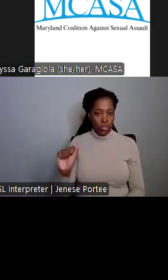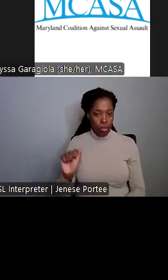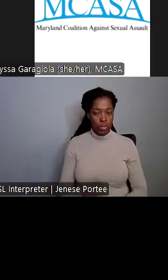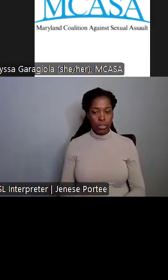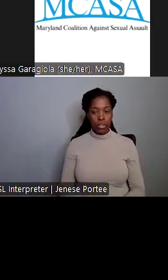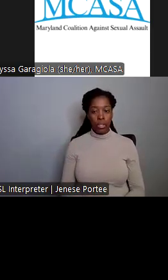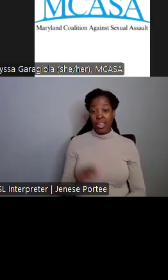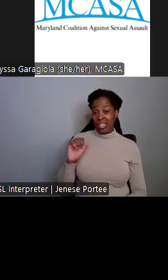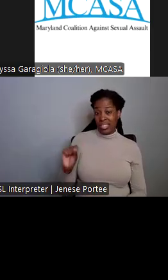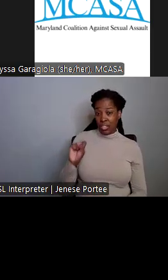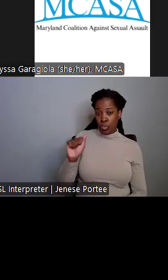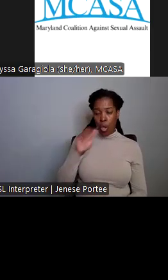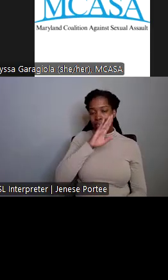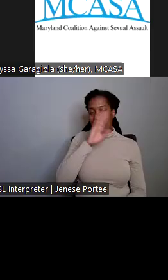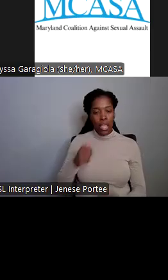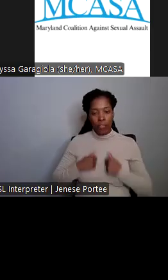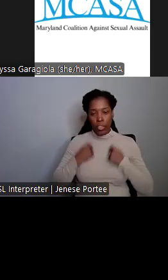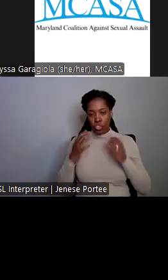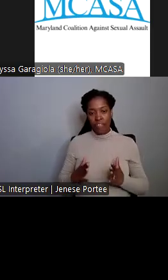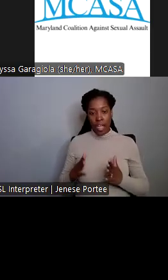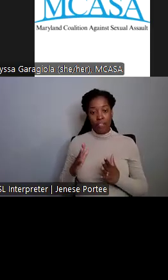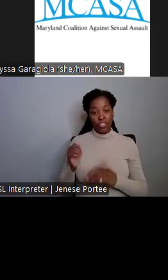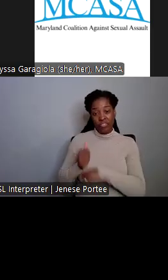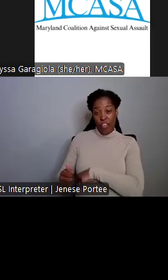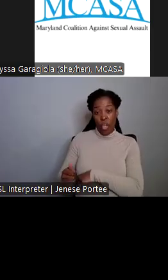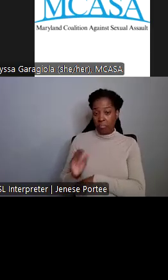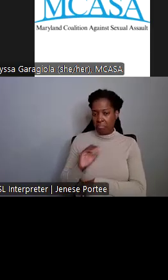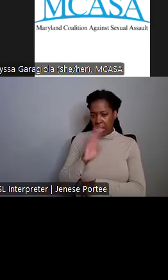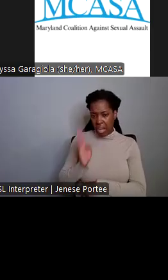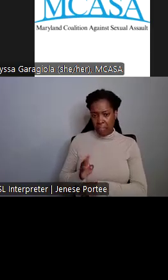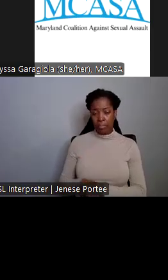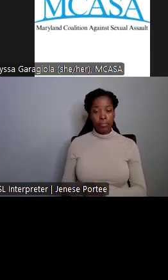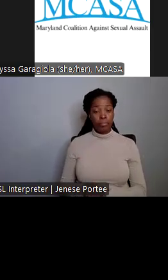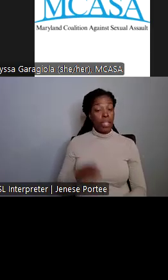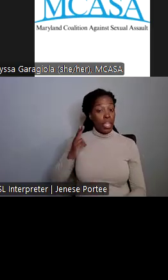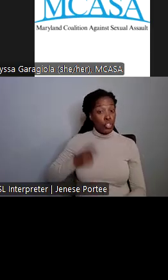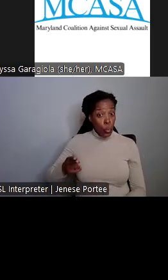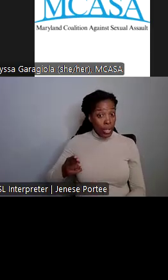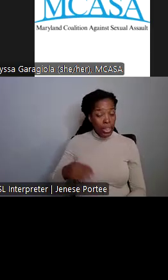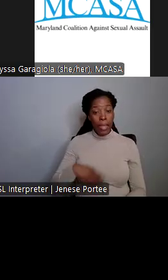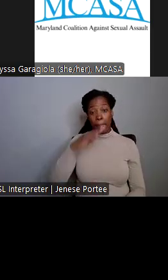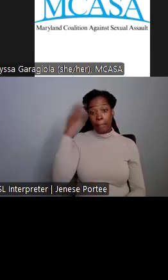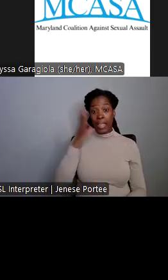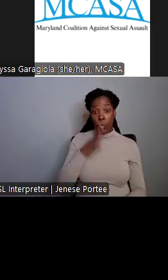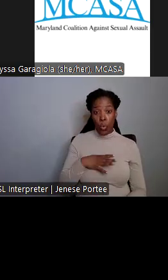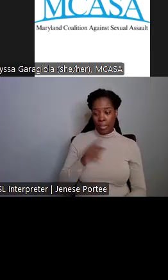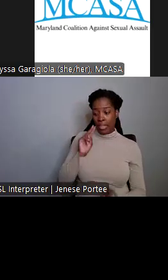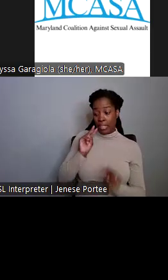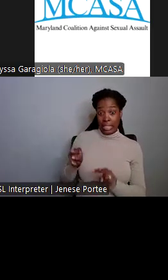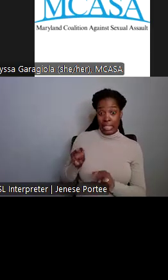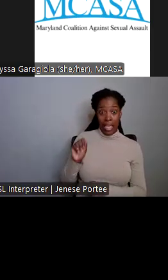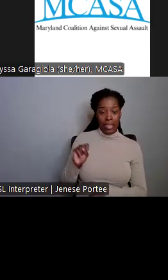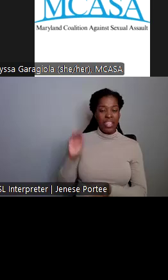the survivor's fault. Historically, Black women have been seen as less vulnerable and